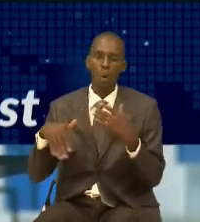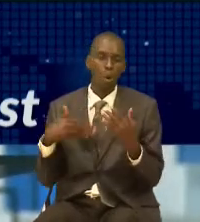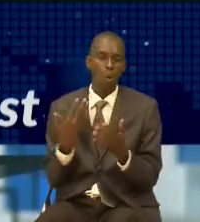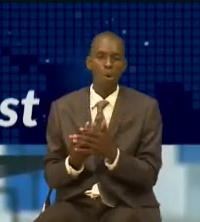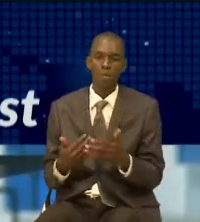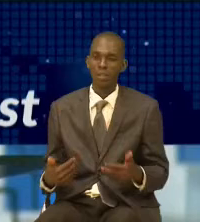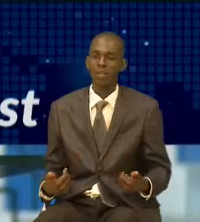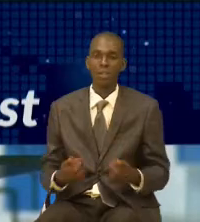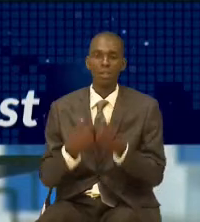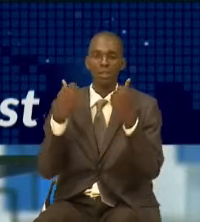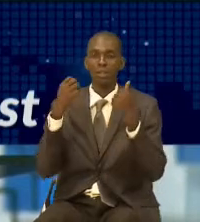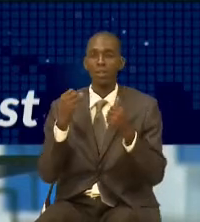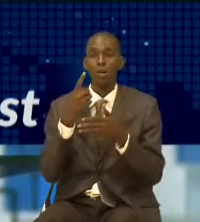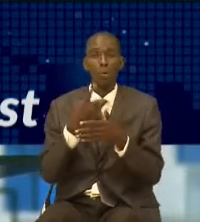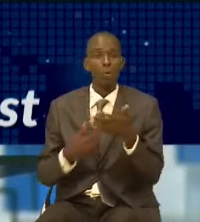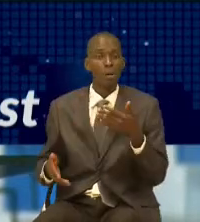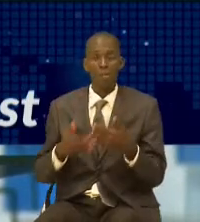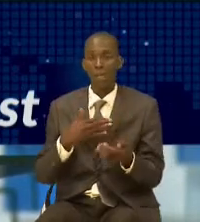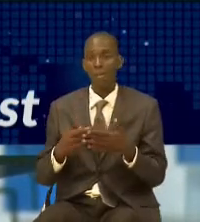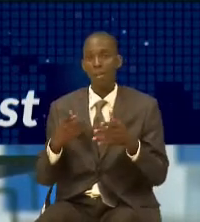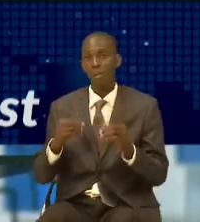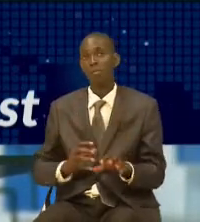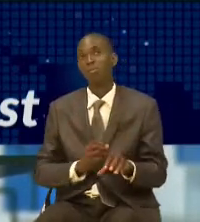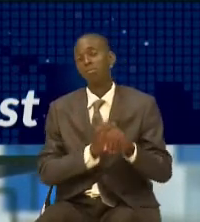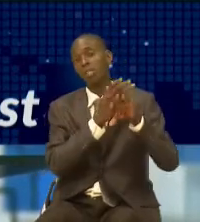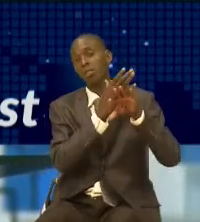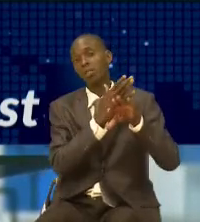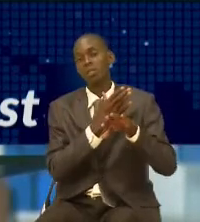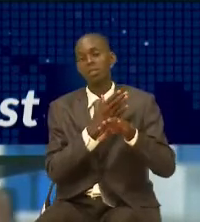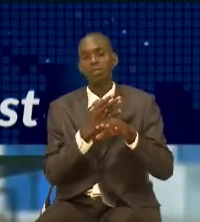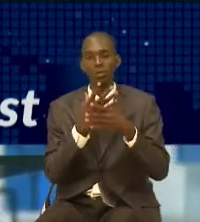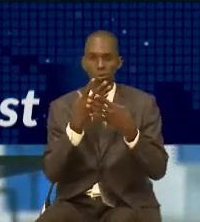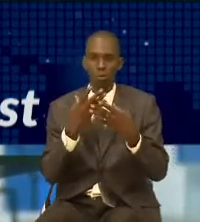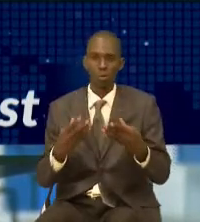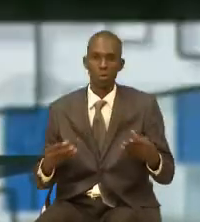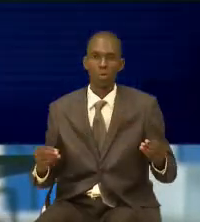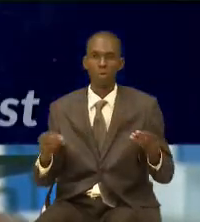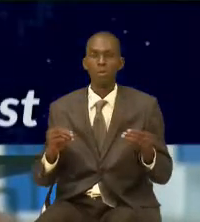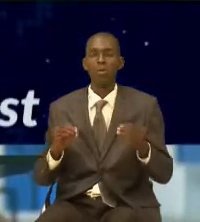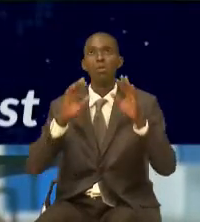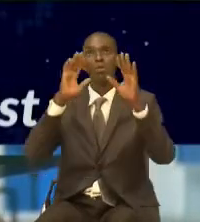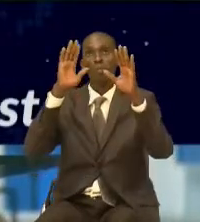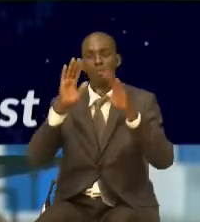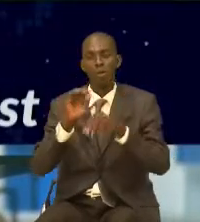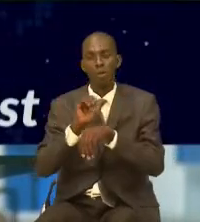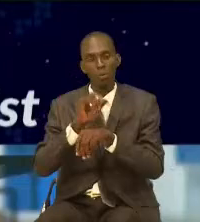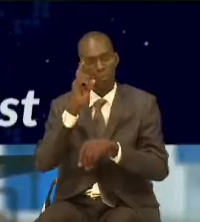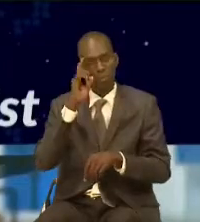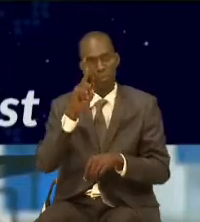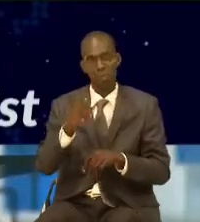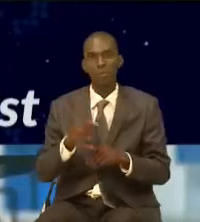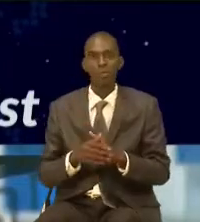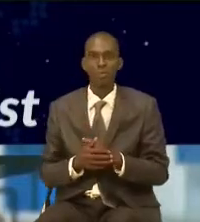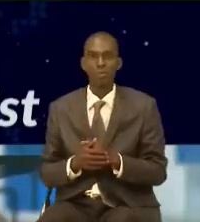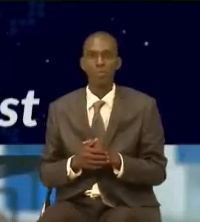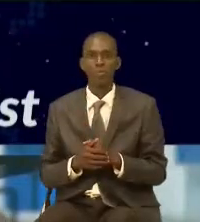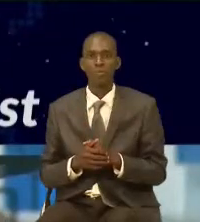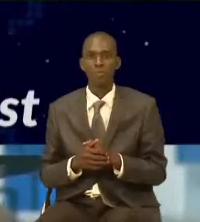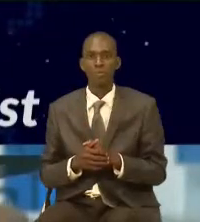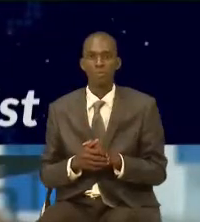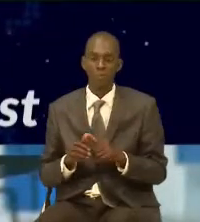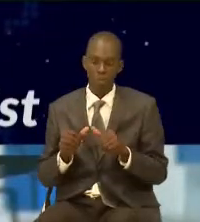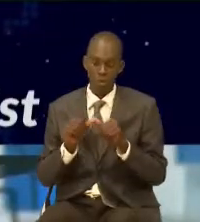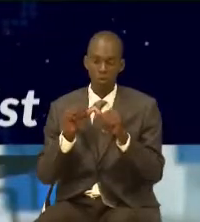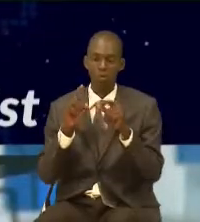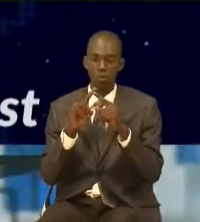whatever they maintain solution miracle for you keep on praying